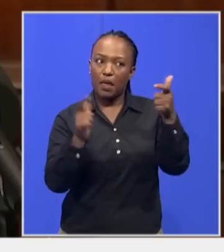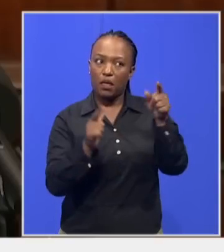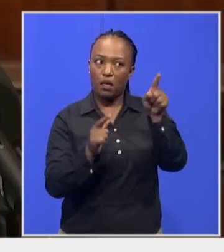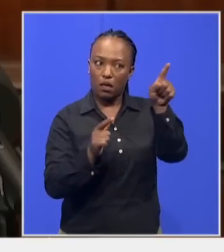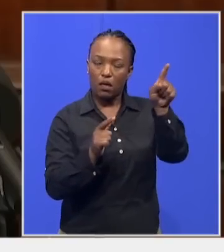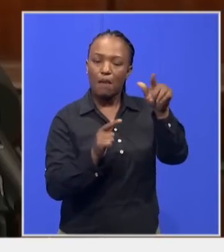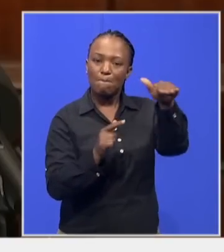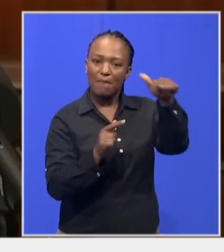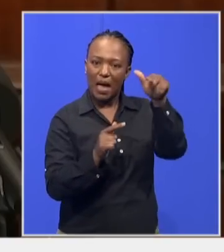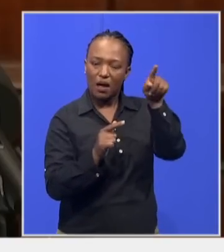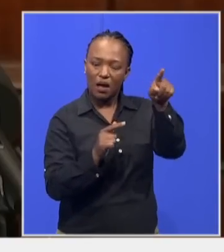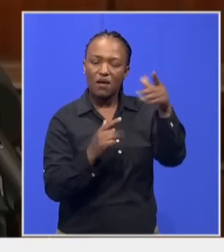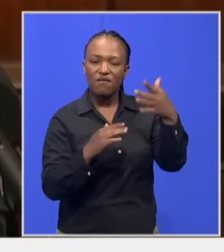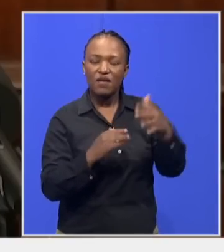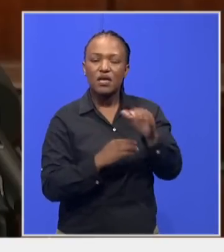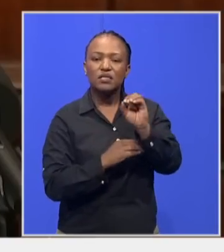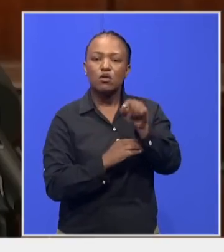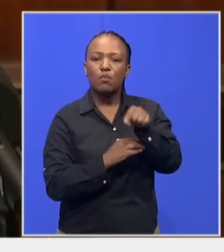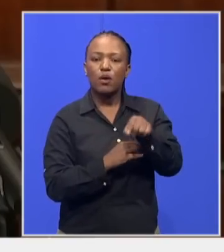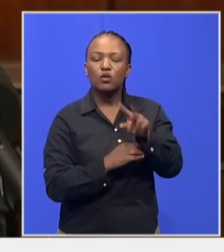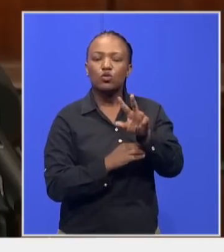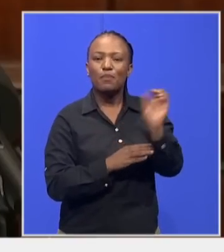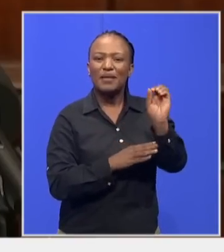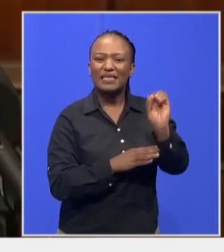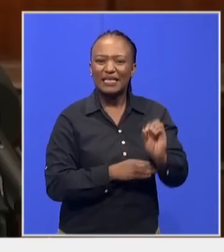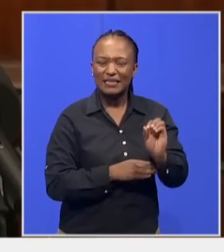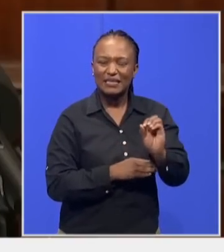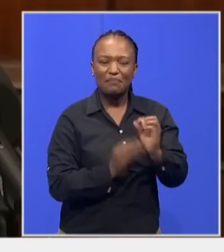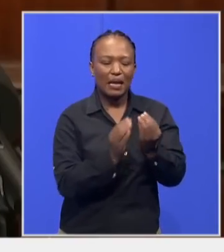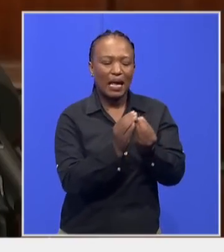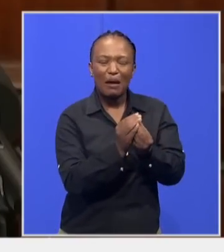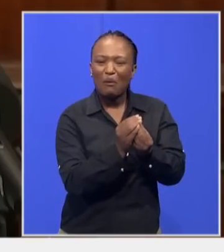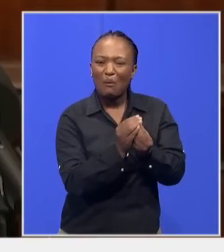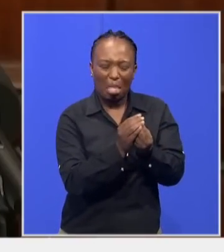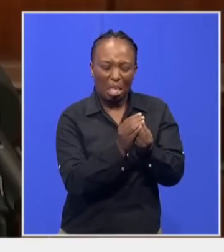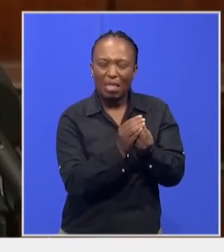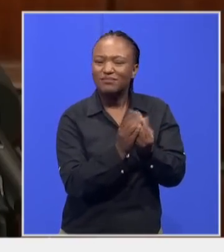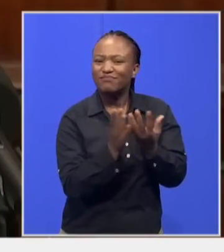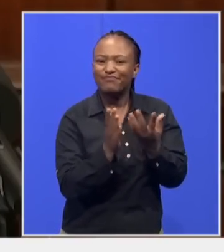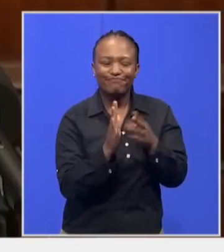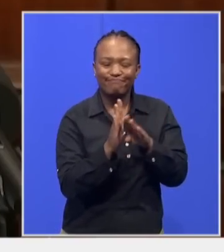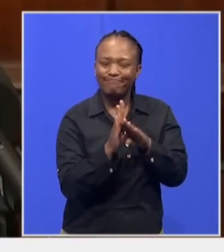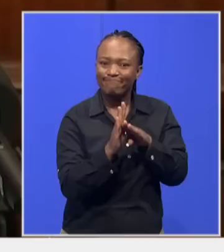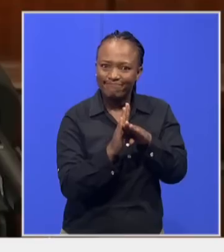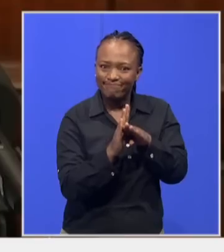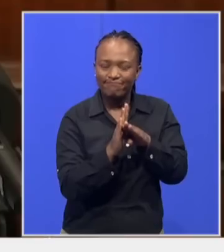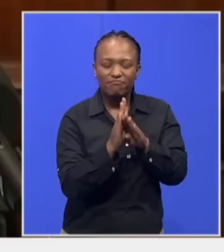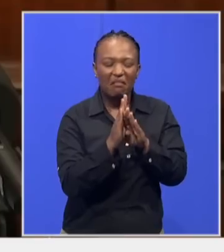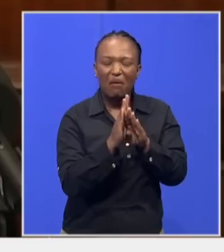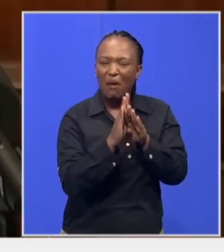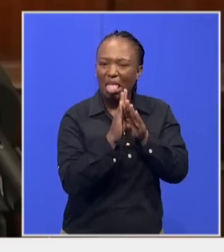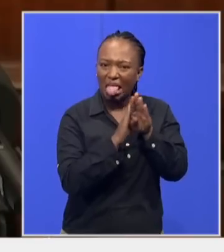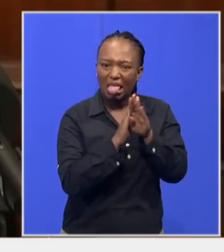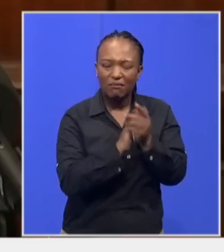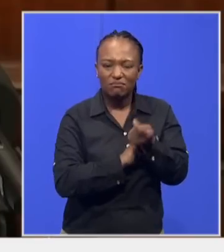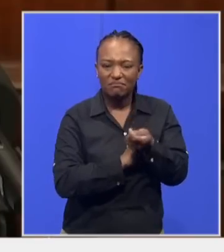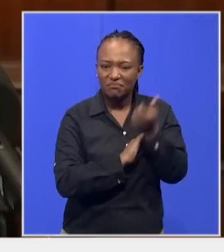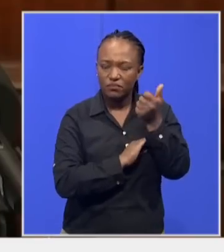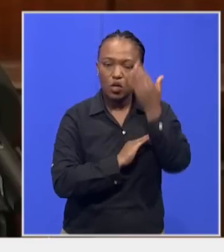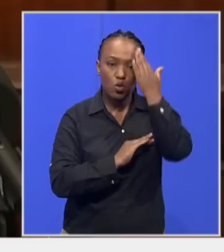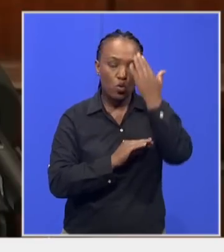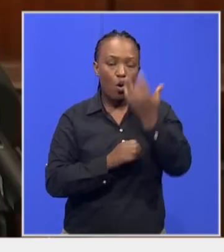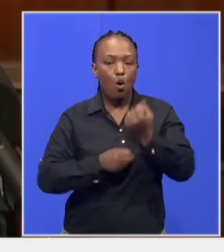about 0.2%. That's barely growth, if you were to ask me. We know the cost to employment. We know the cost